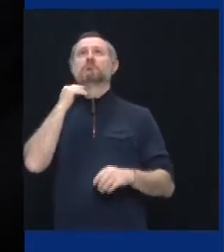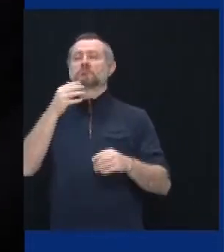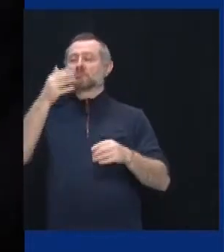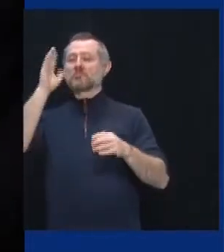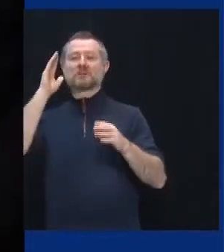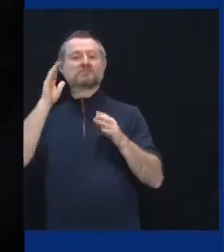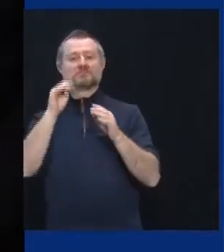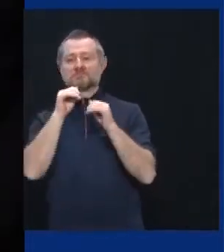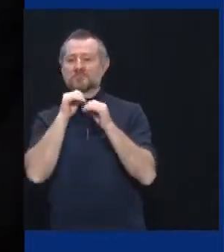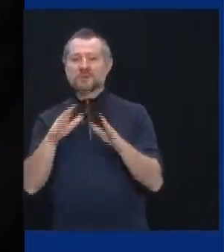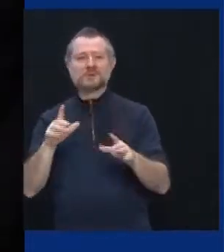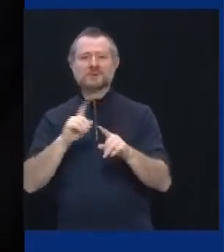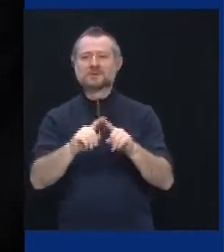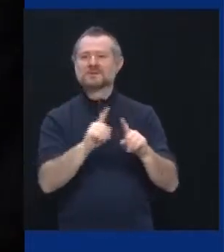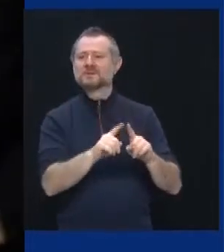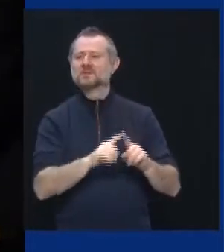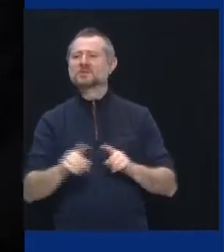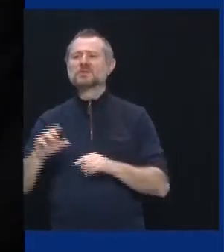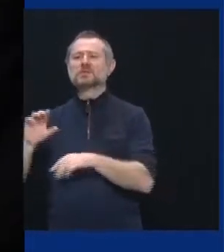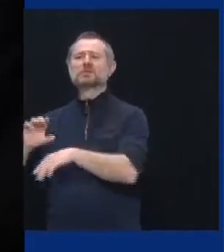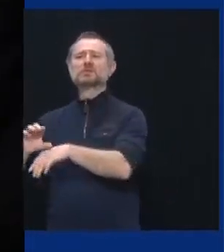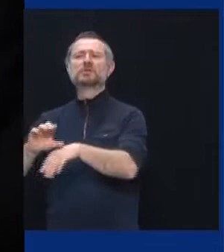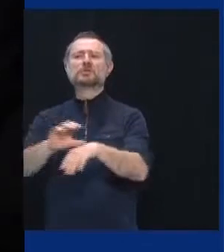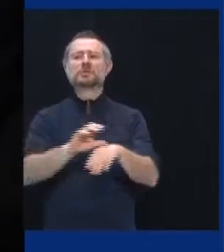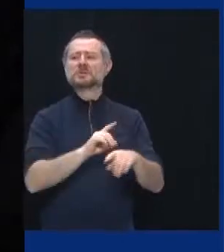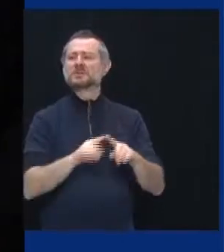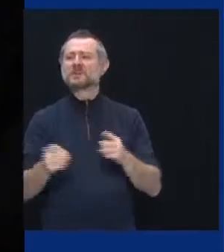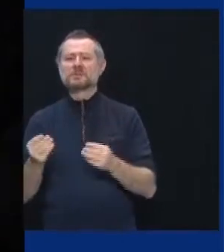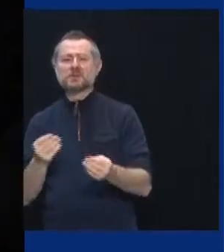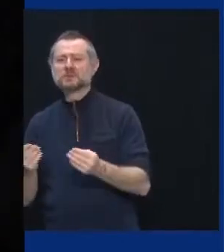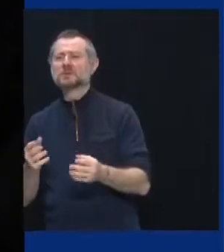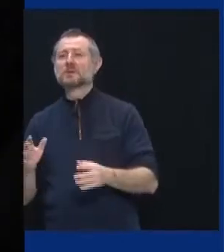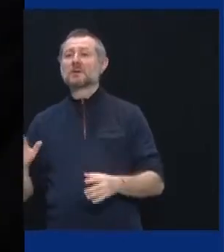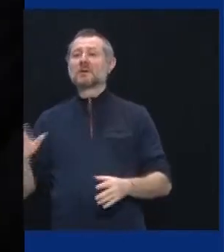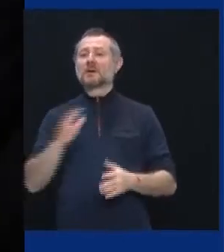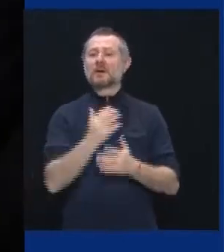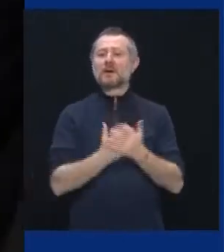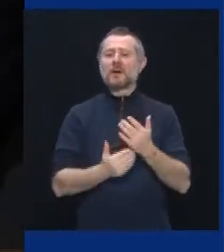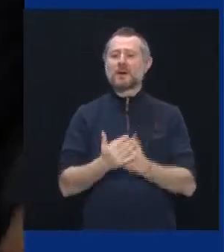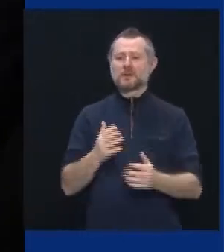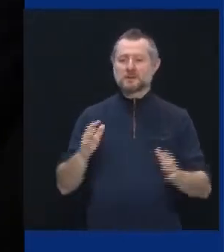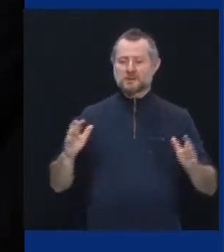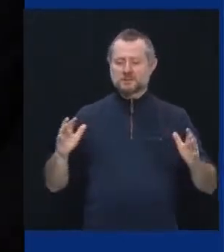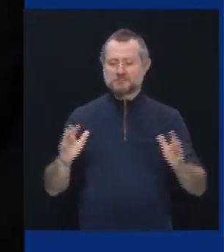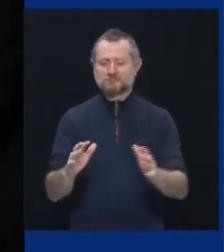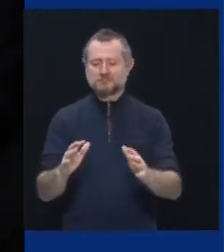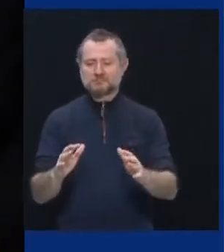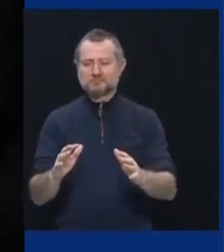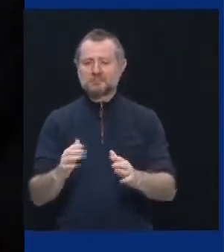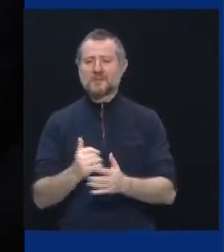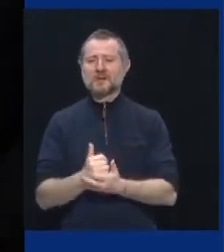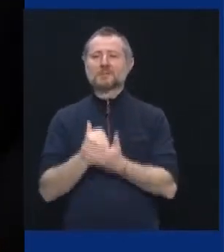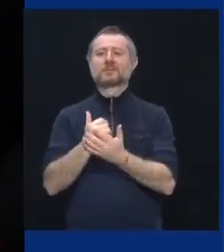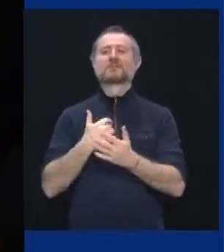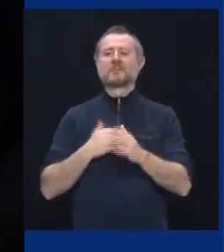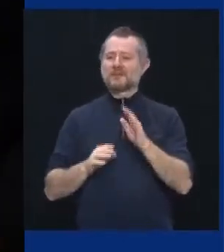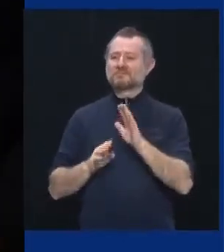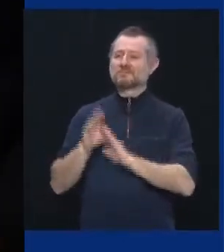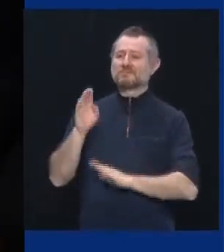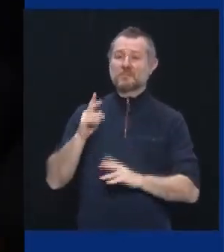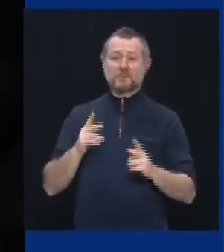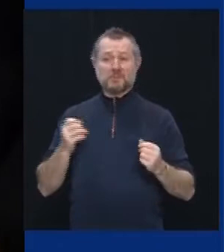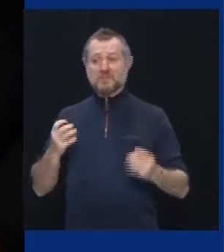the ministry that's here, that's laying hands on all of us. A lot of other people would have buckled under the